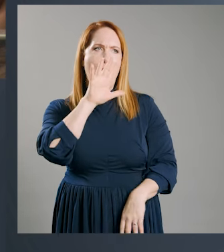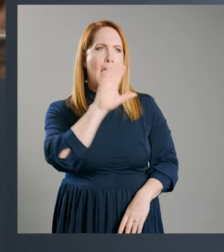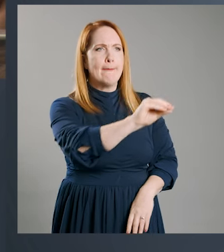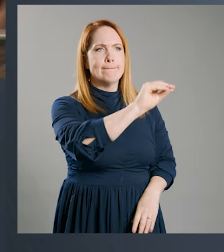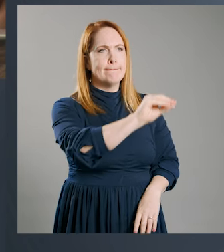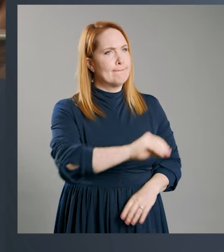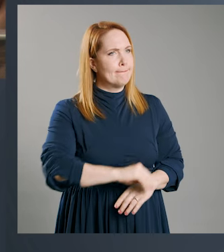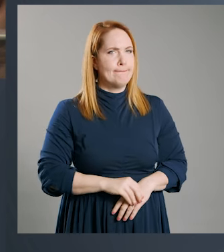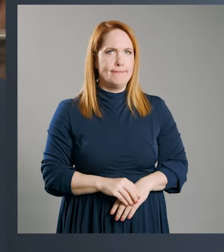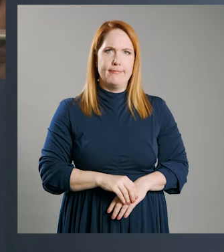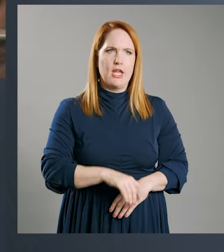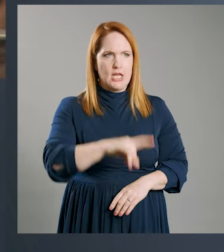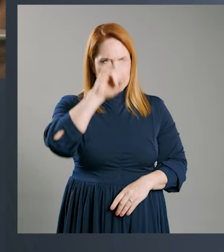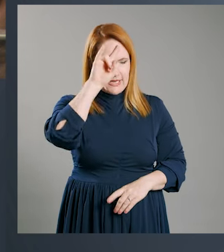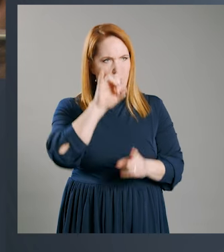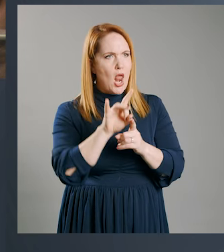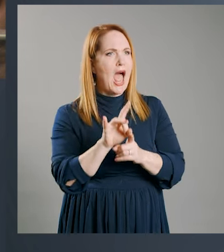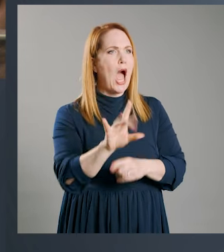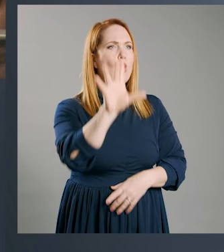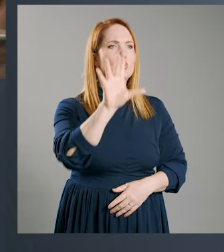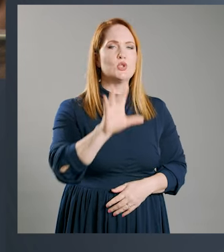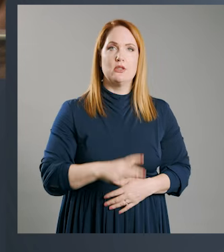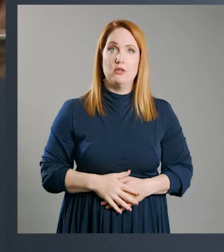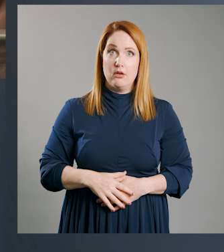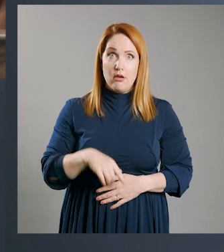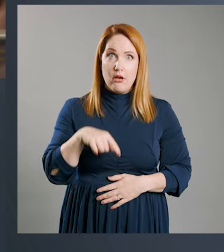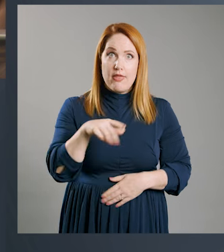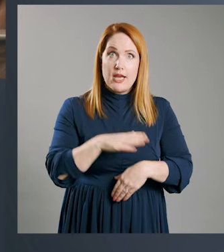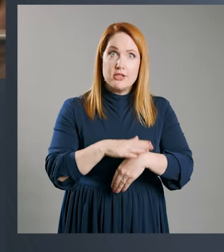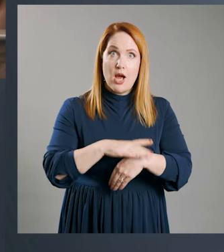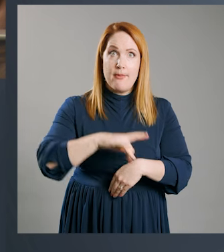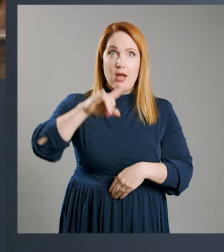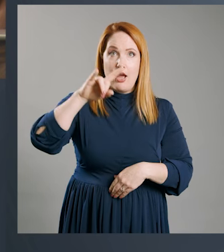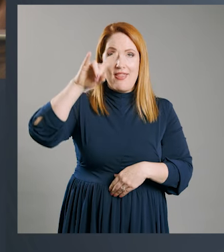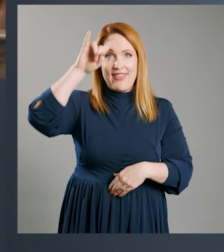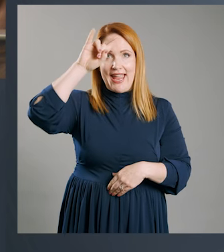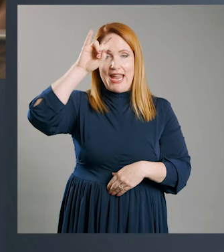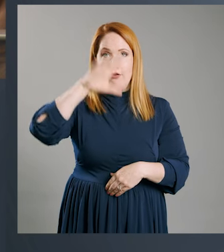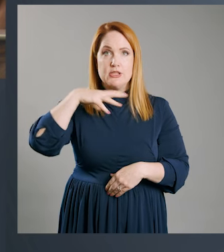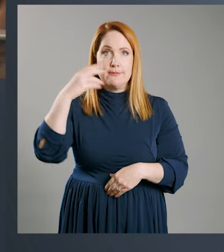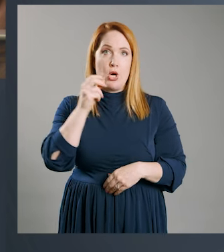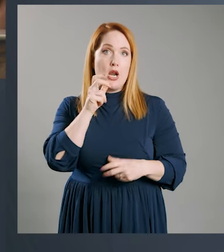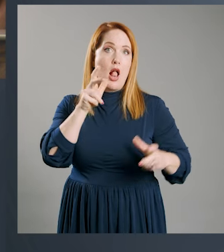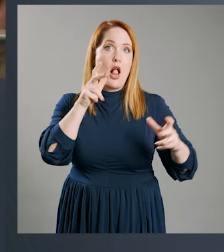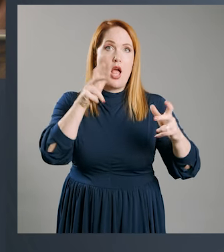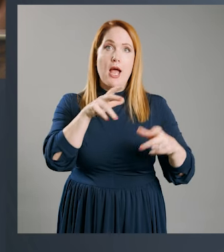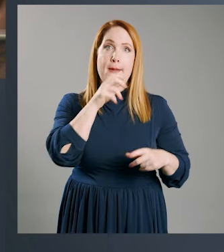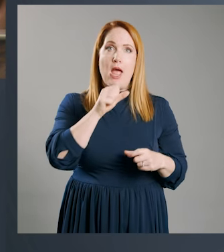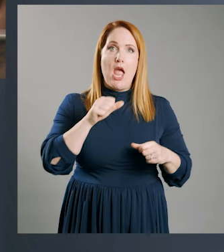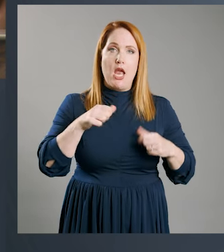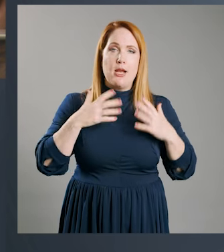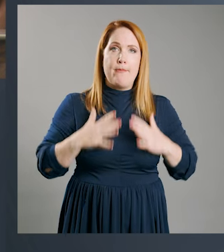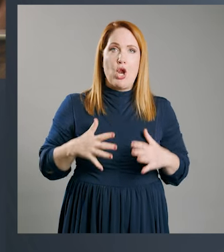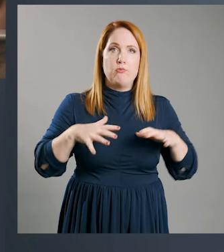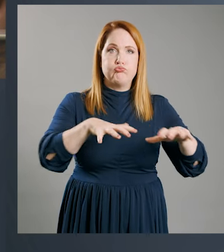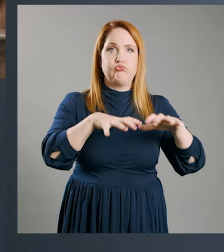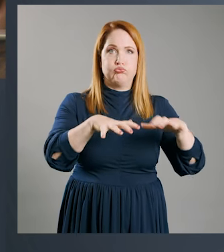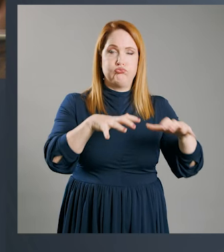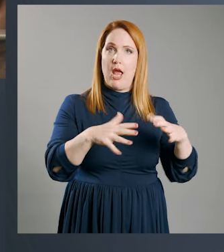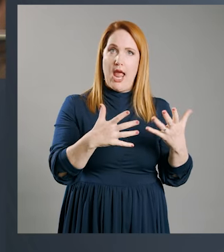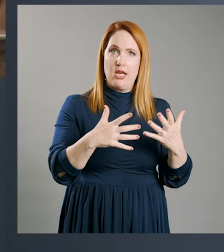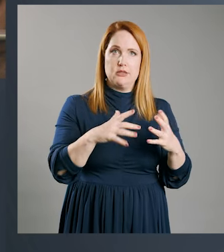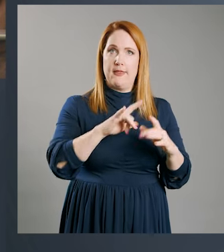"Be quiet. Come out of the man," he ordered. And at that, the evil spirit screamed, threw the man into a convulsion and came out